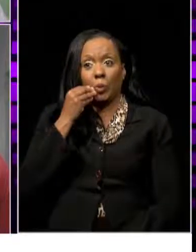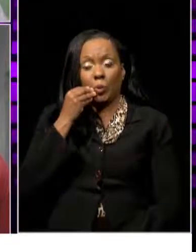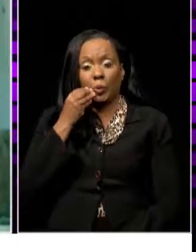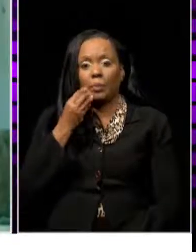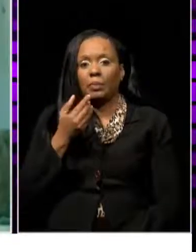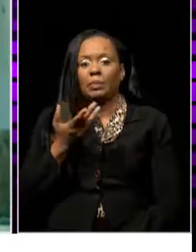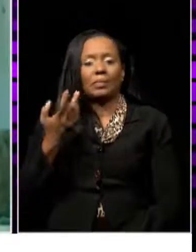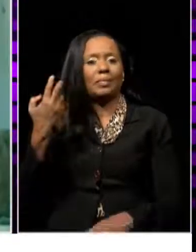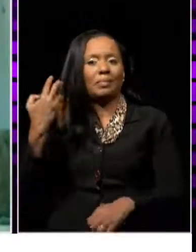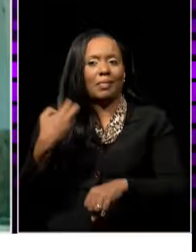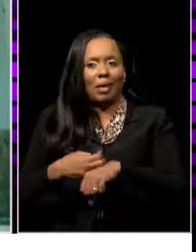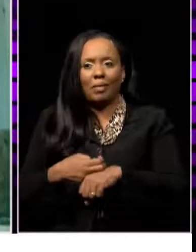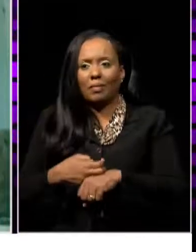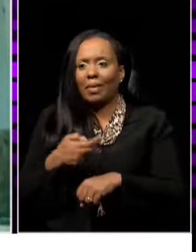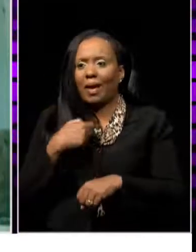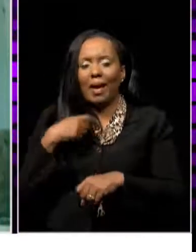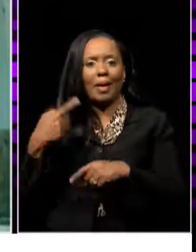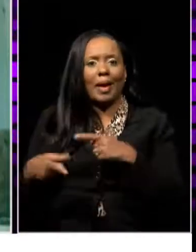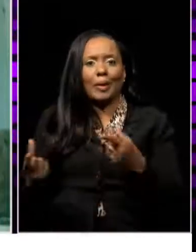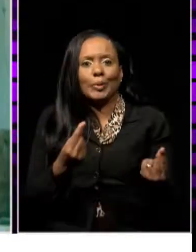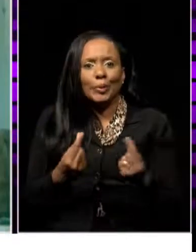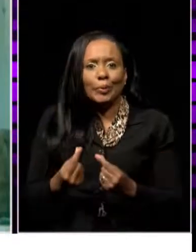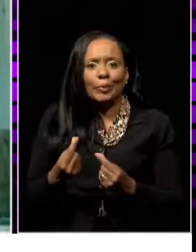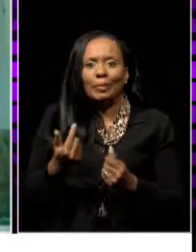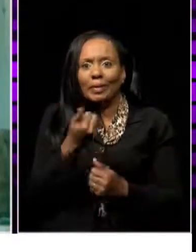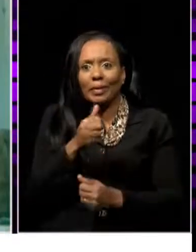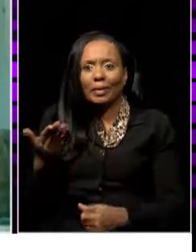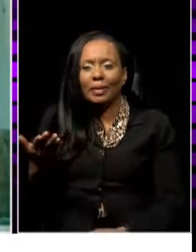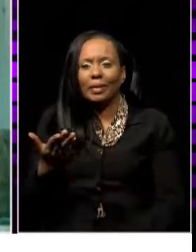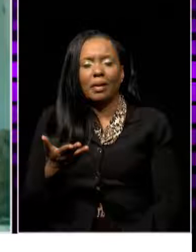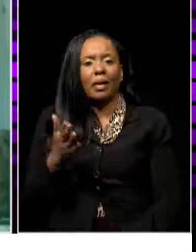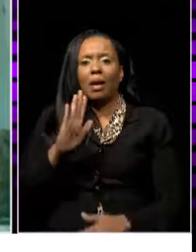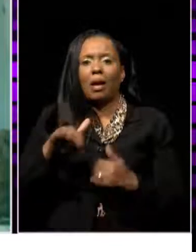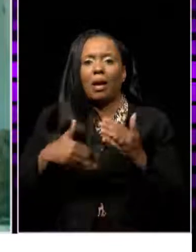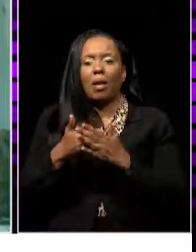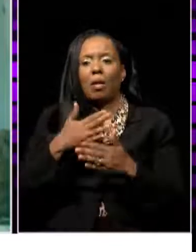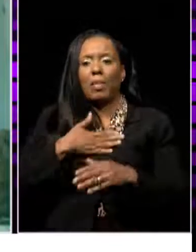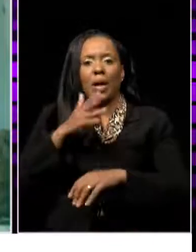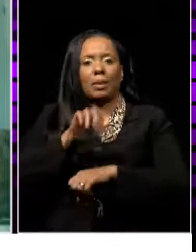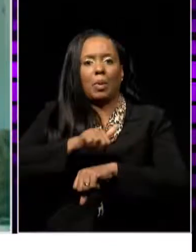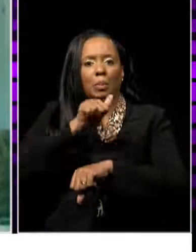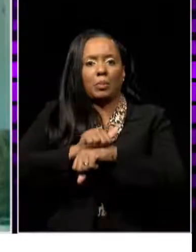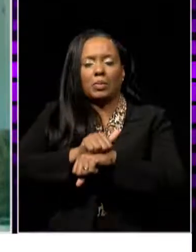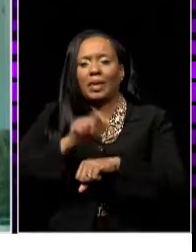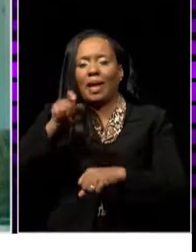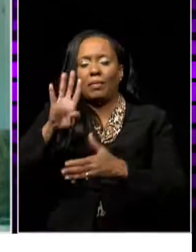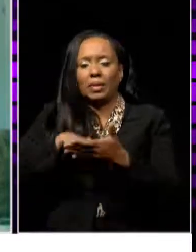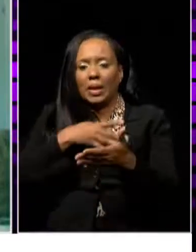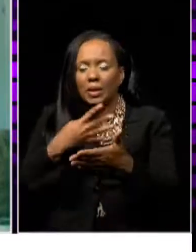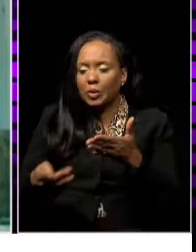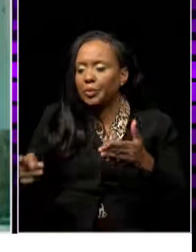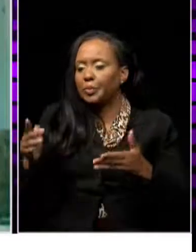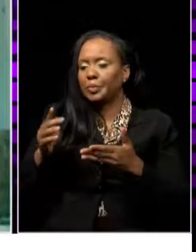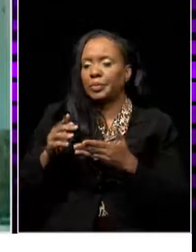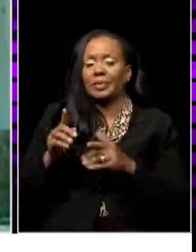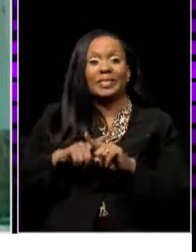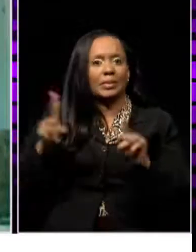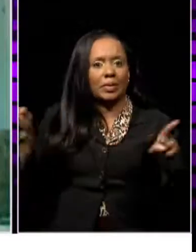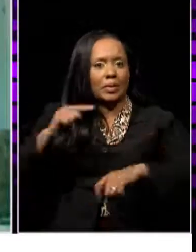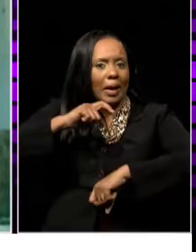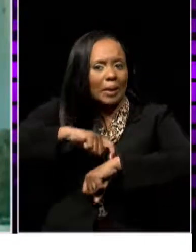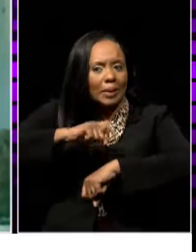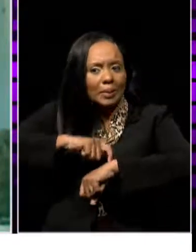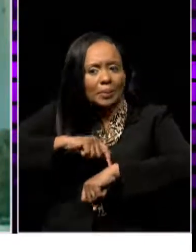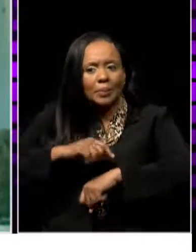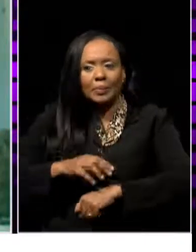anything. I have to schedule any appointments or whatever around when my son is in his school. But